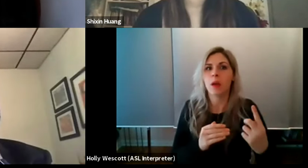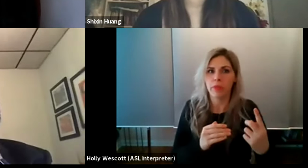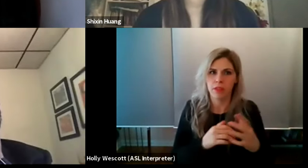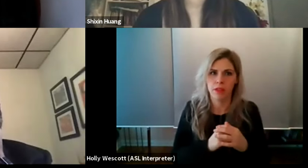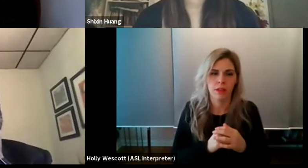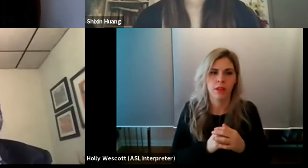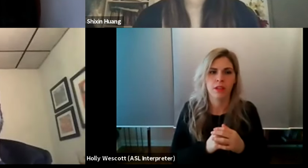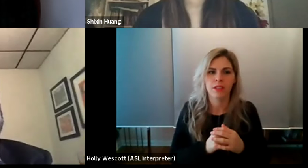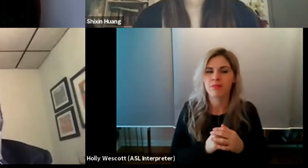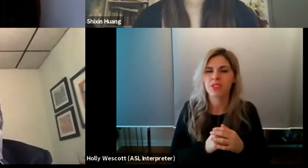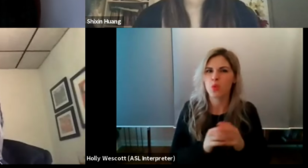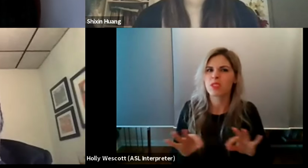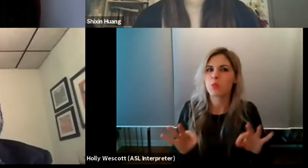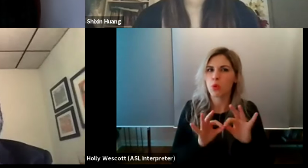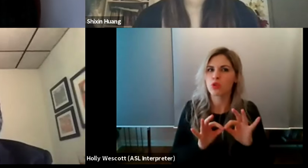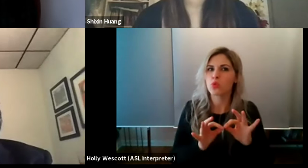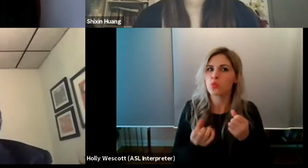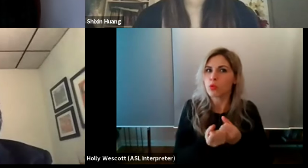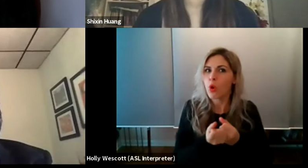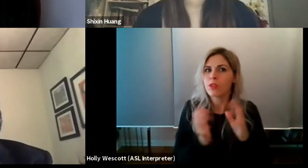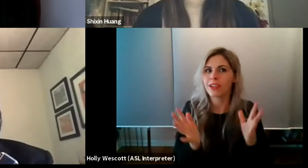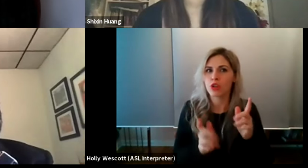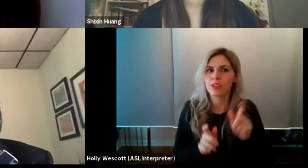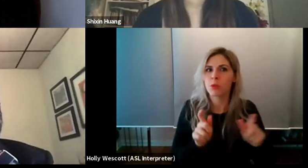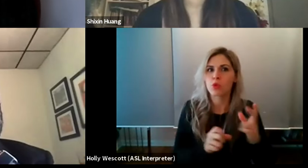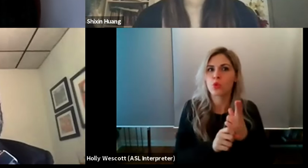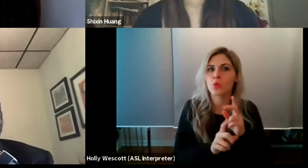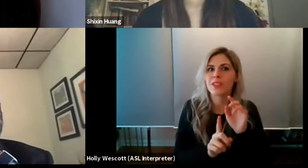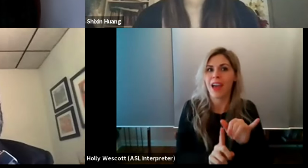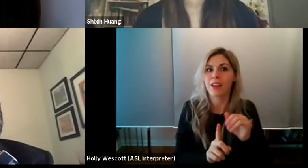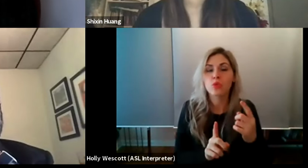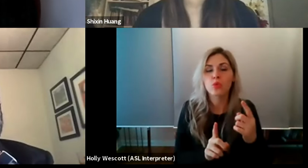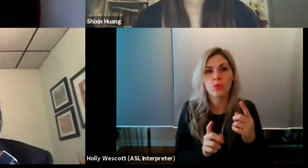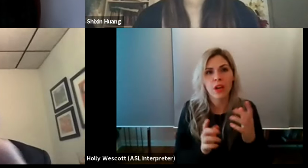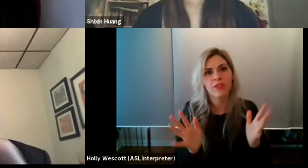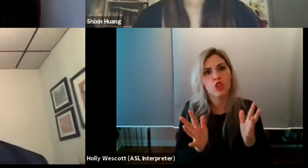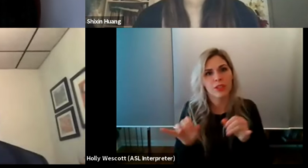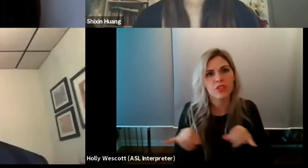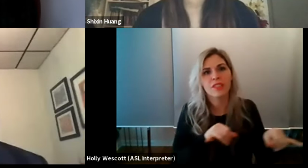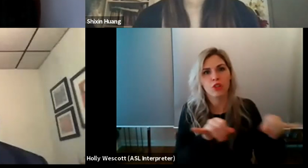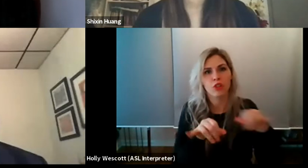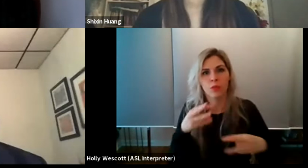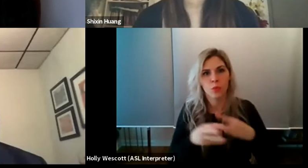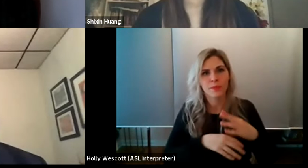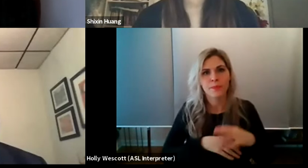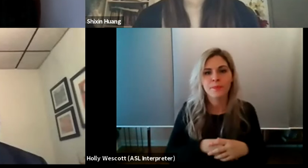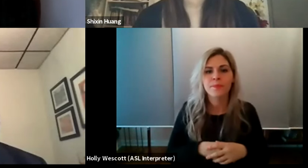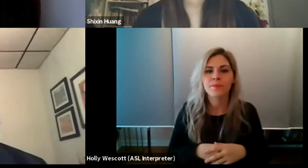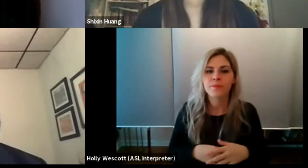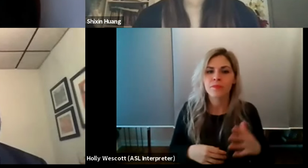good to promote that use, to have something a bit more standardized. Okay, great. And